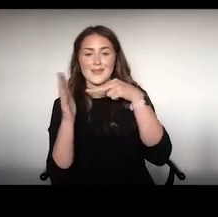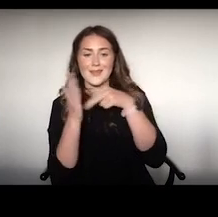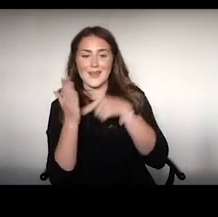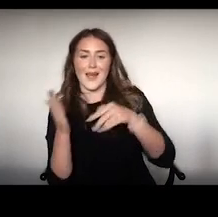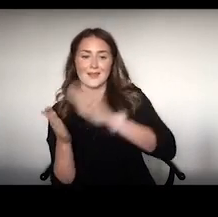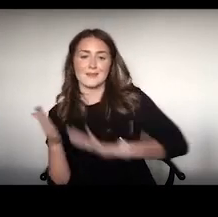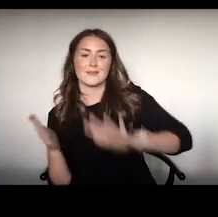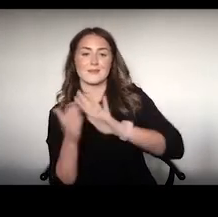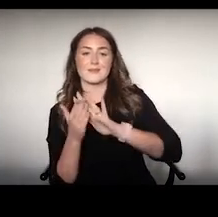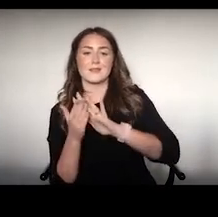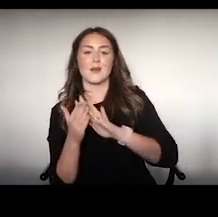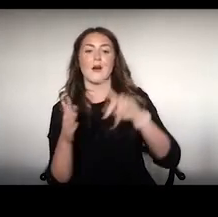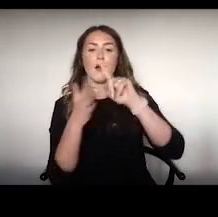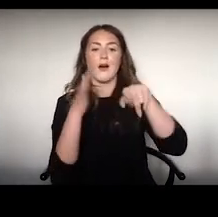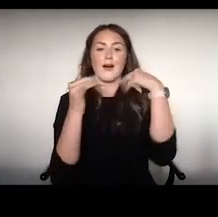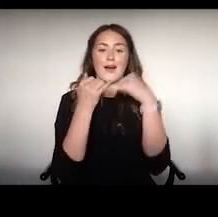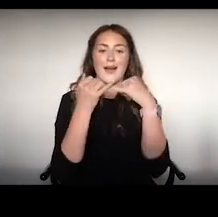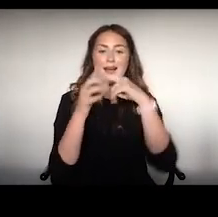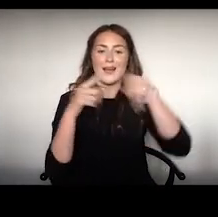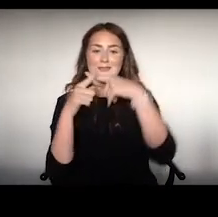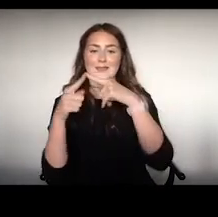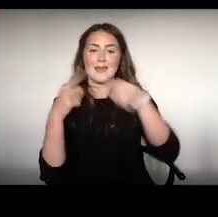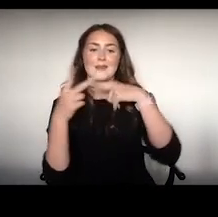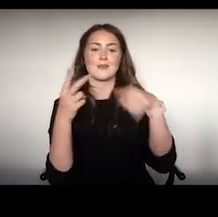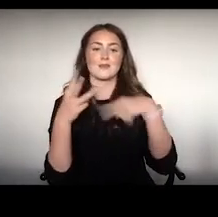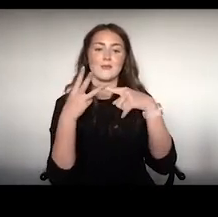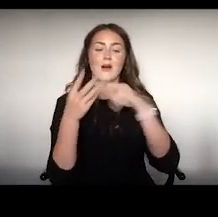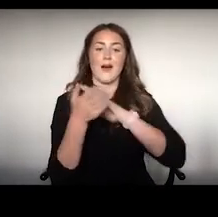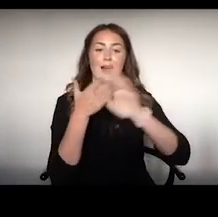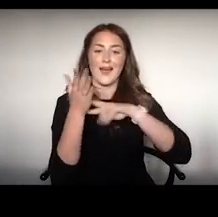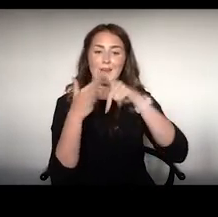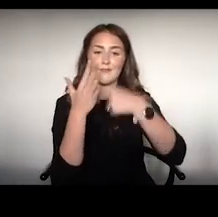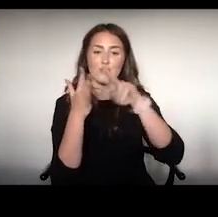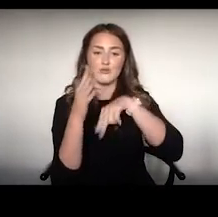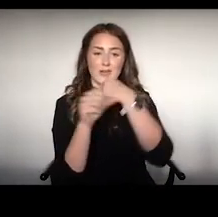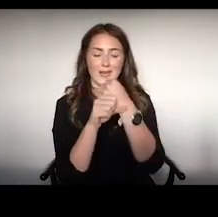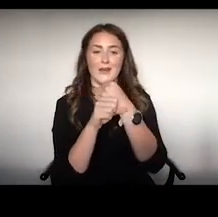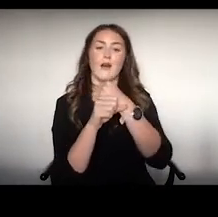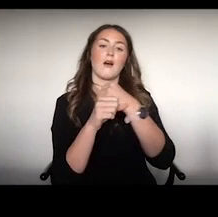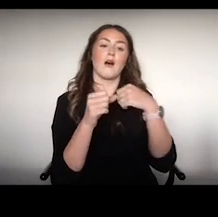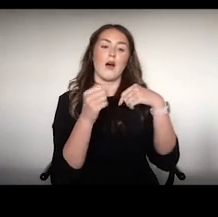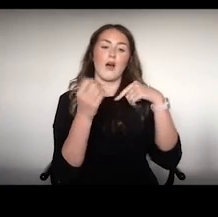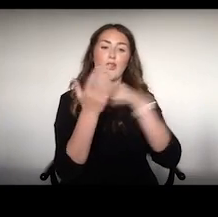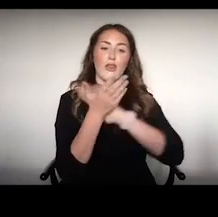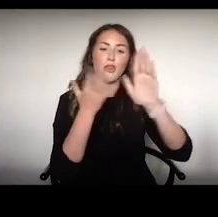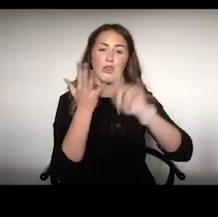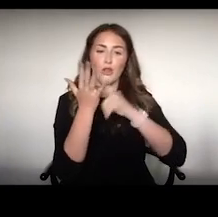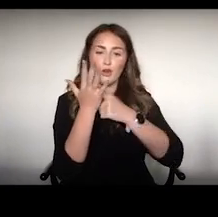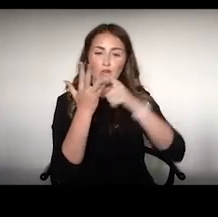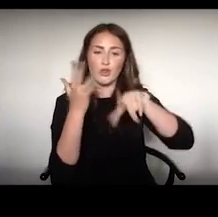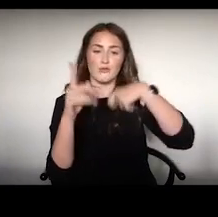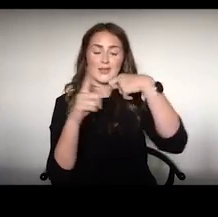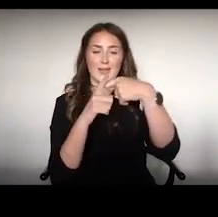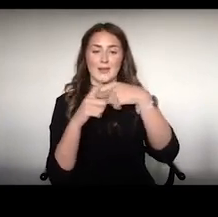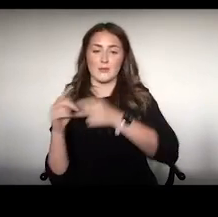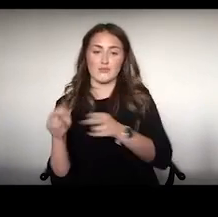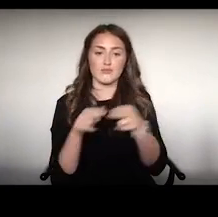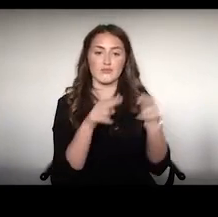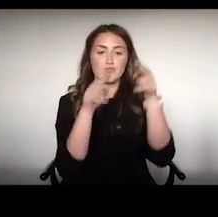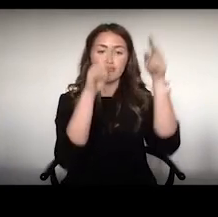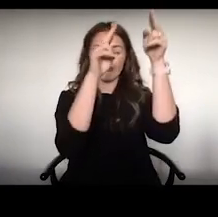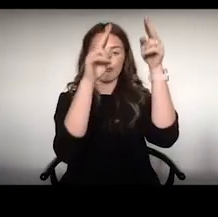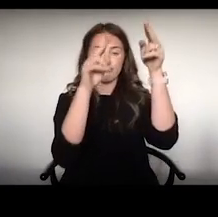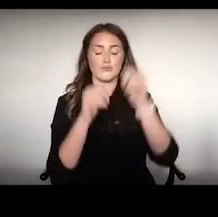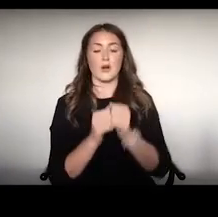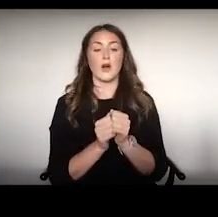Kent, Thurrock, Havering and Essex through two 2.6-mile tunnels beneath the River Thames. It would almost